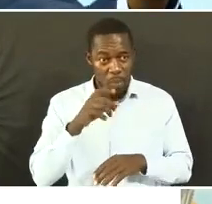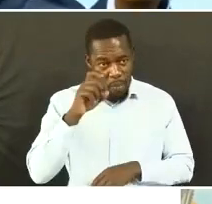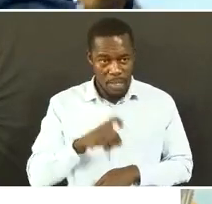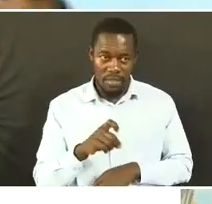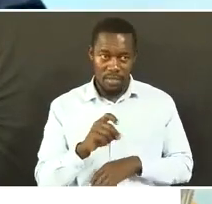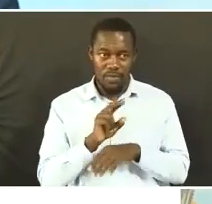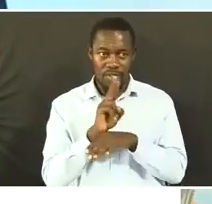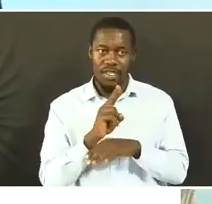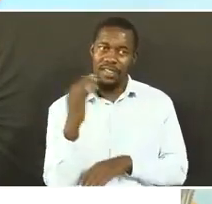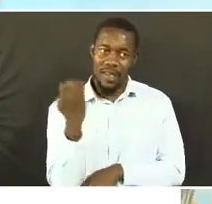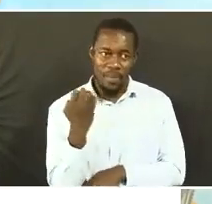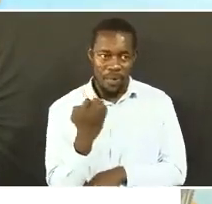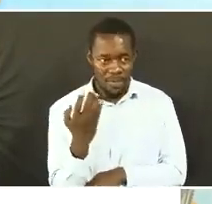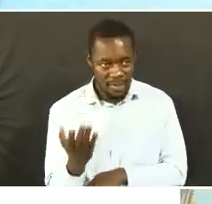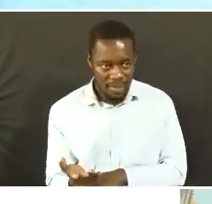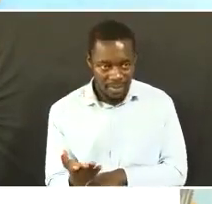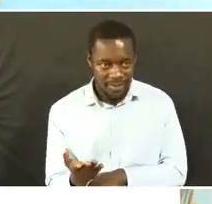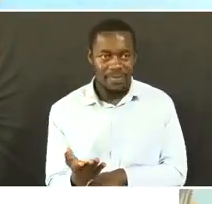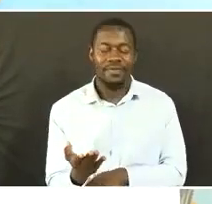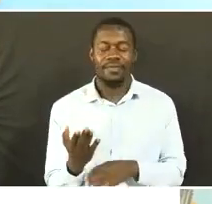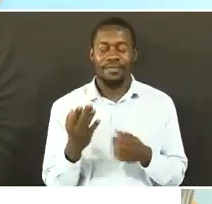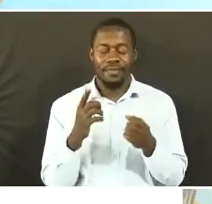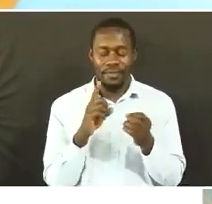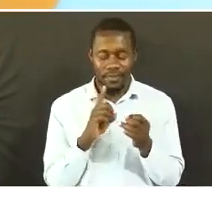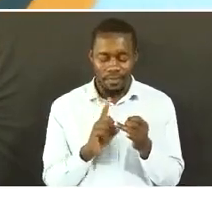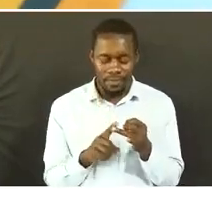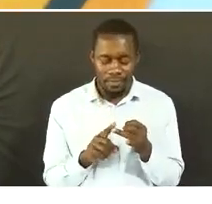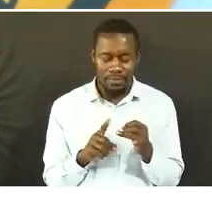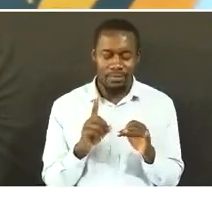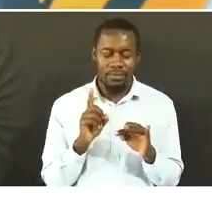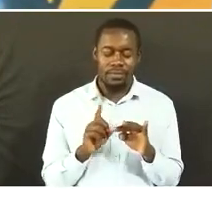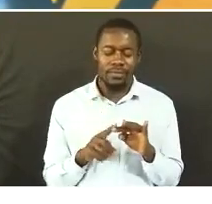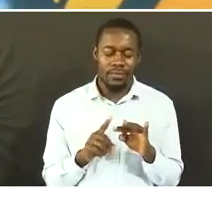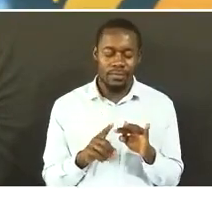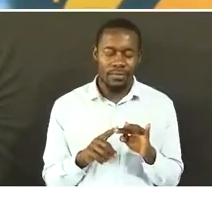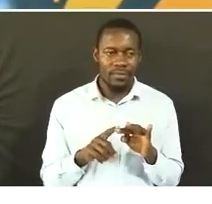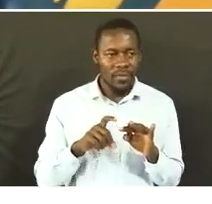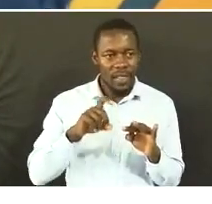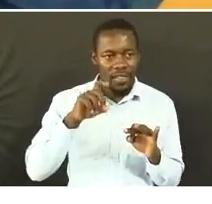Humorous, and finally, they want the messages to be